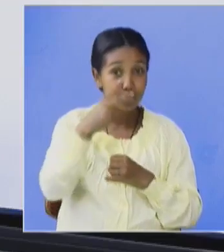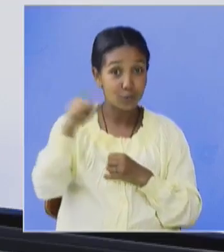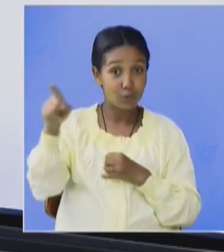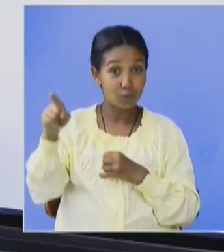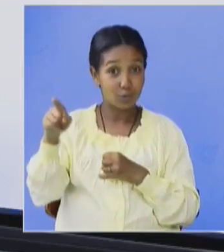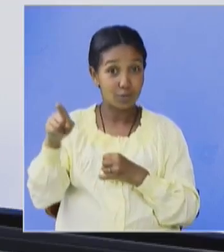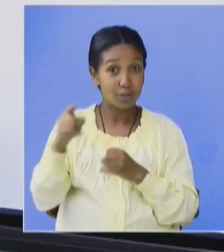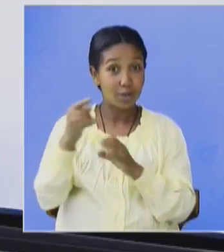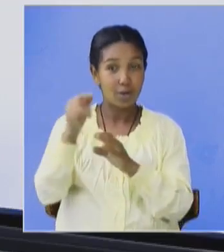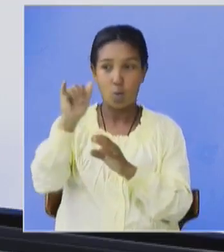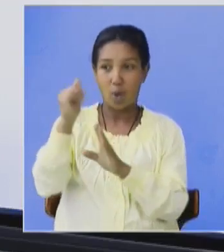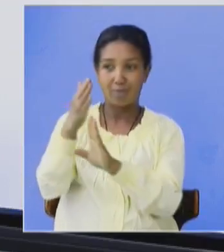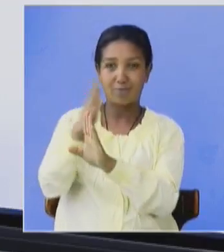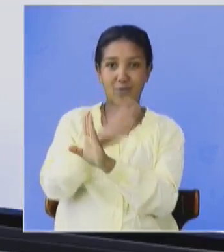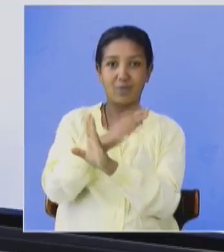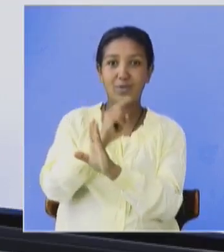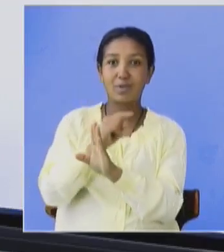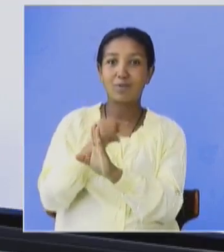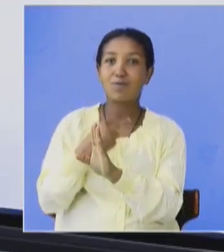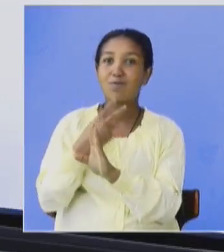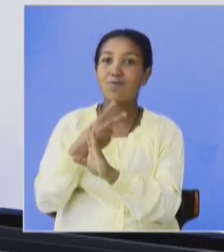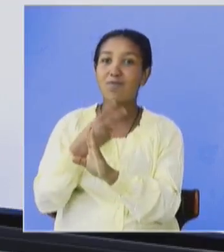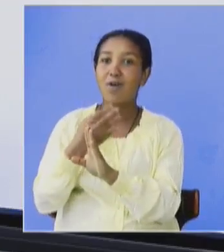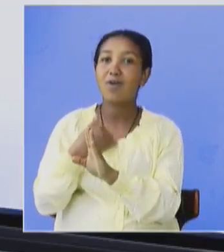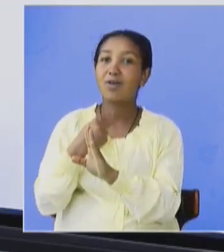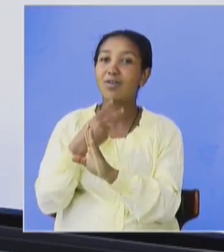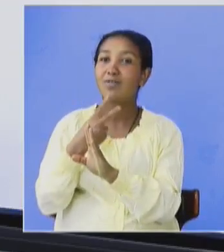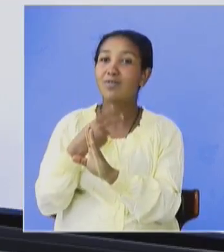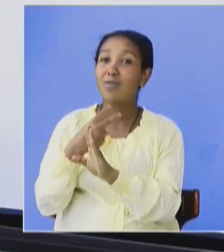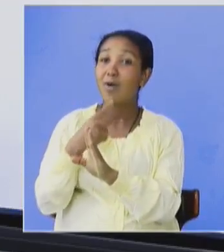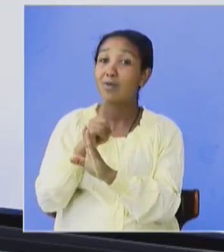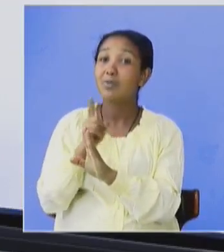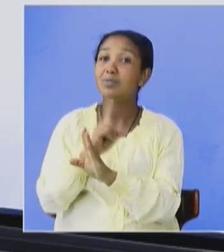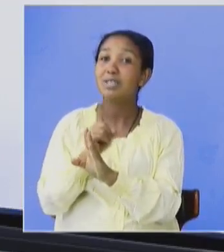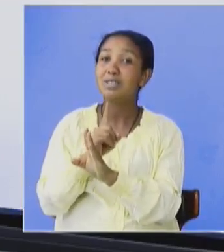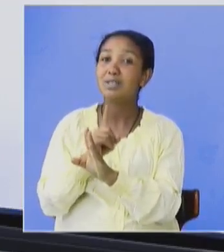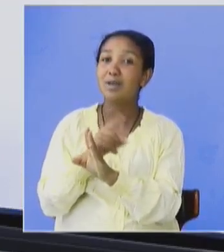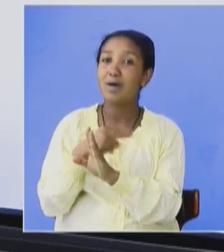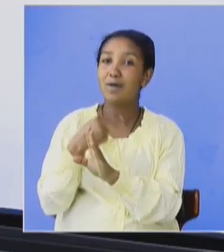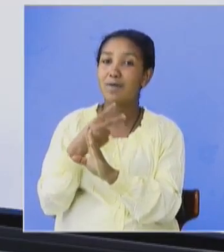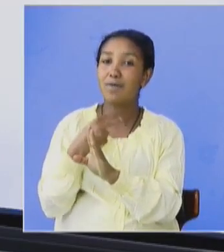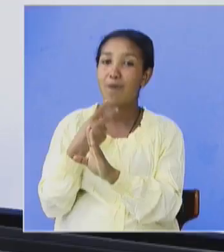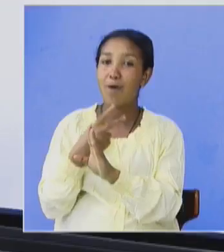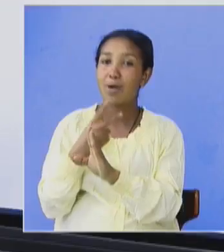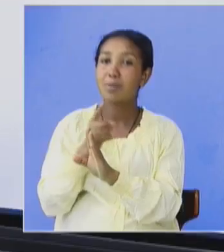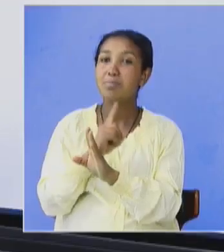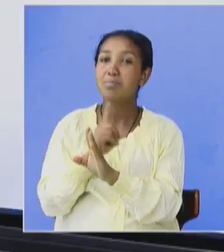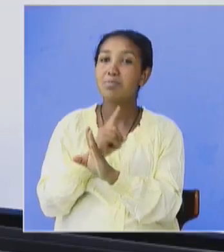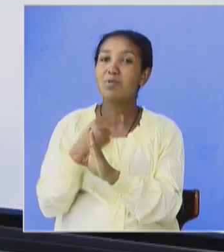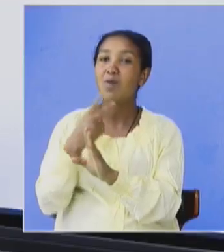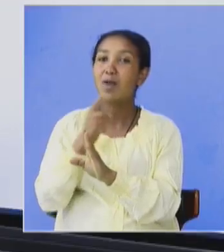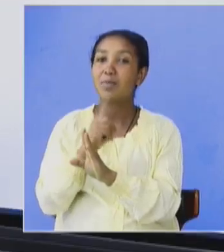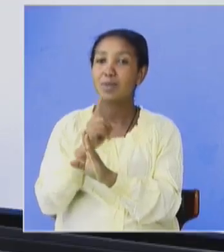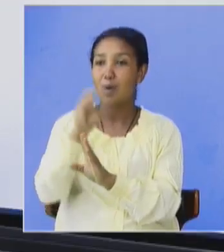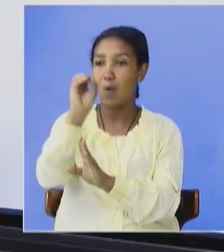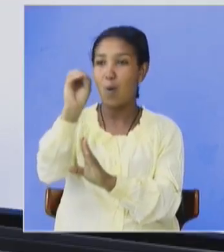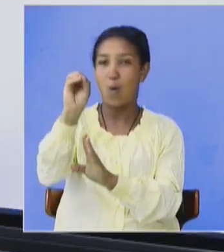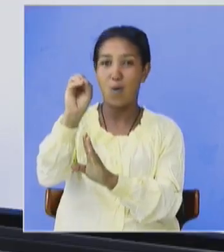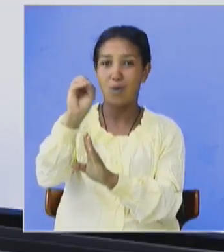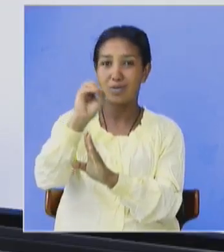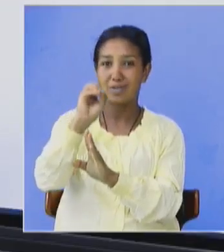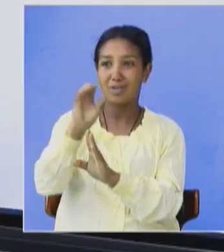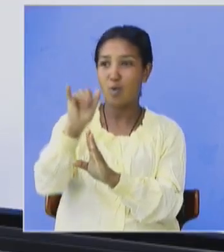here. Before y, there is what? A vowel letter, o, so we